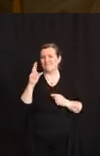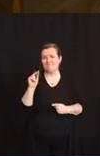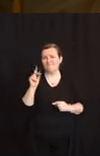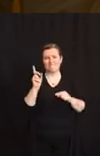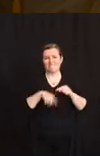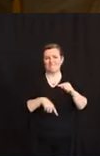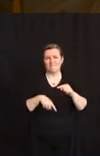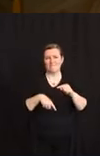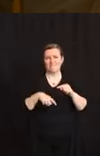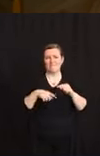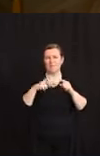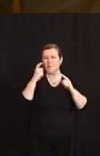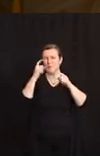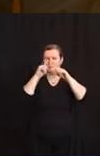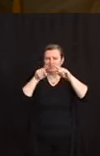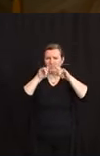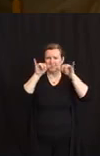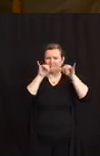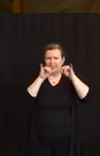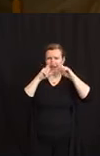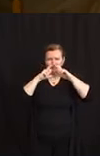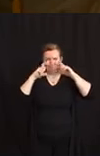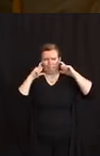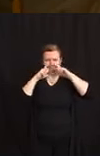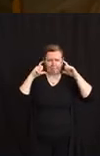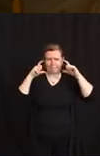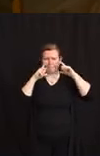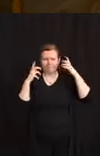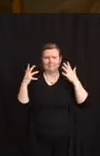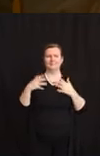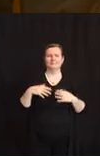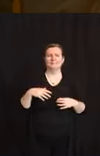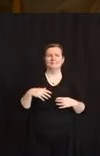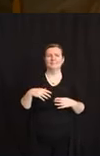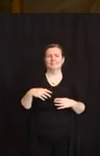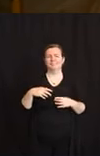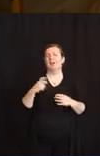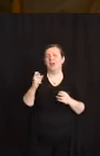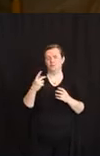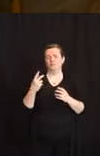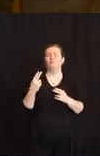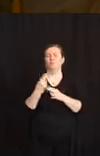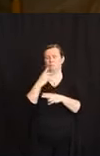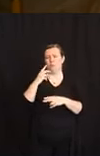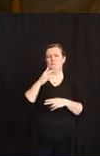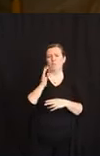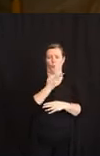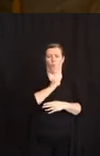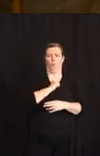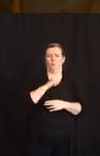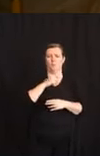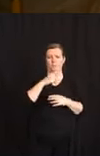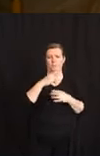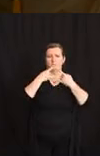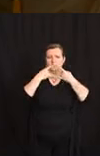a little while to get the appropriate protective gear. We'd rather them out in the field